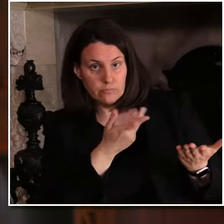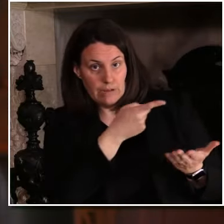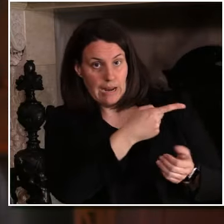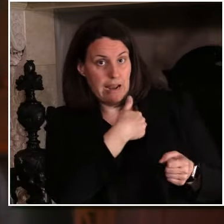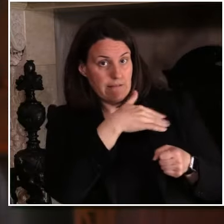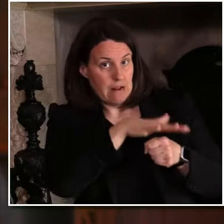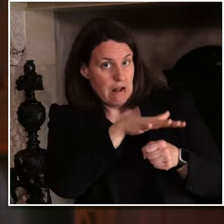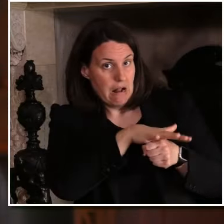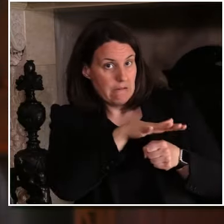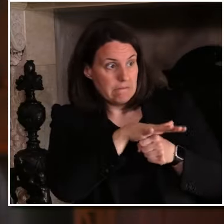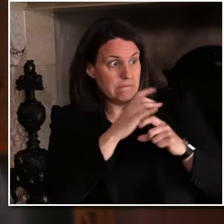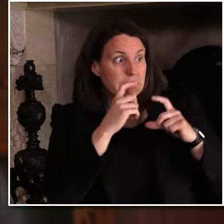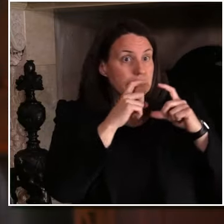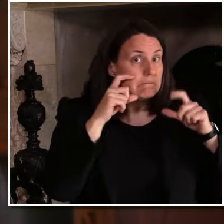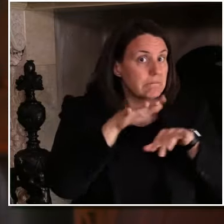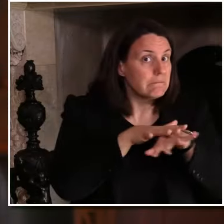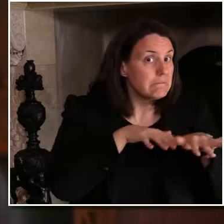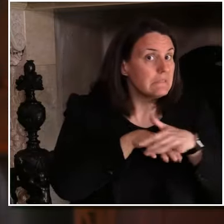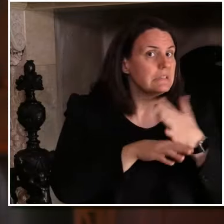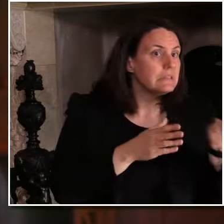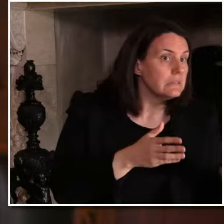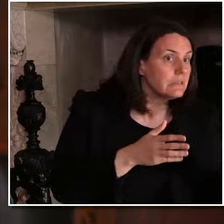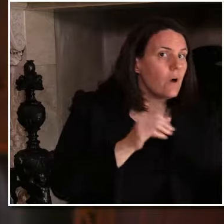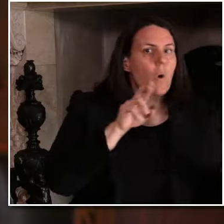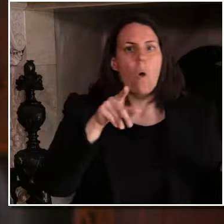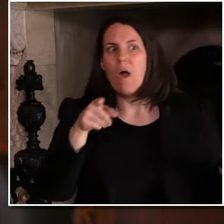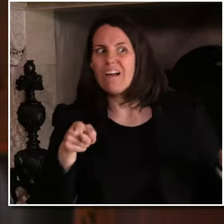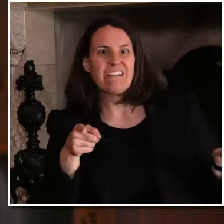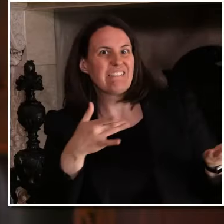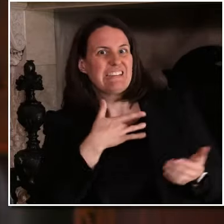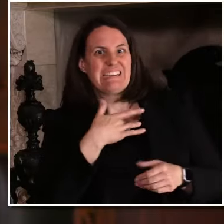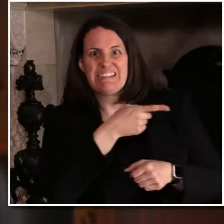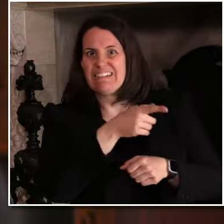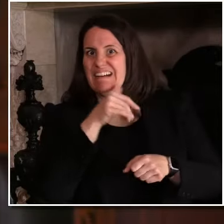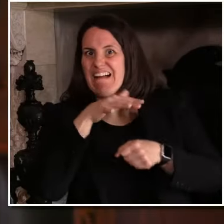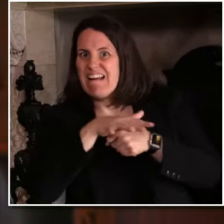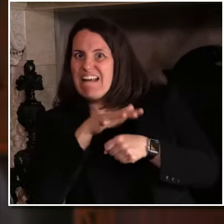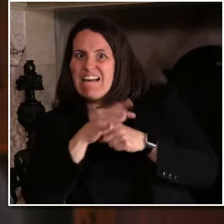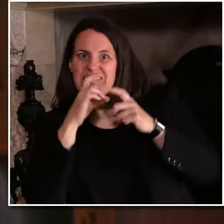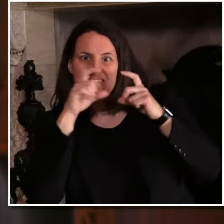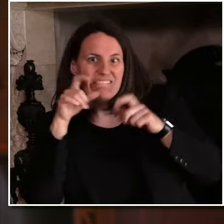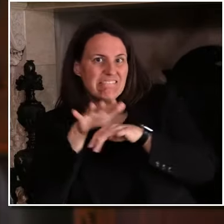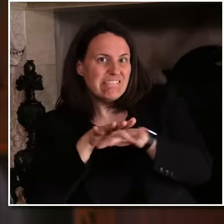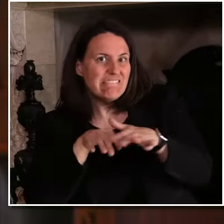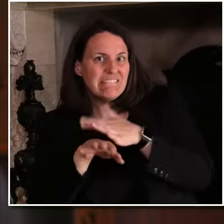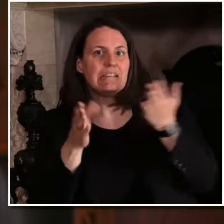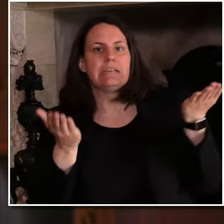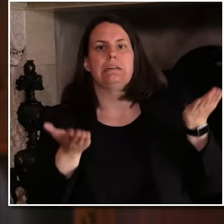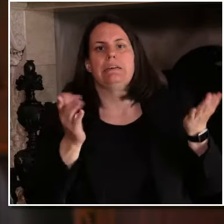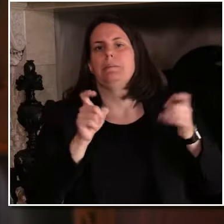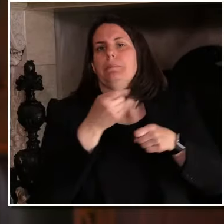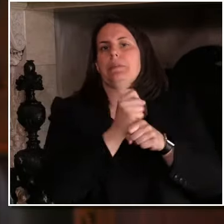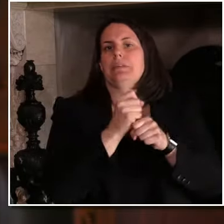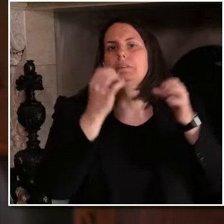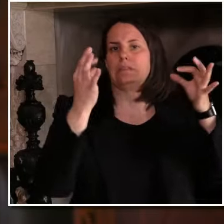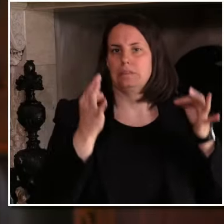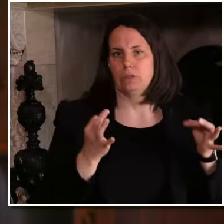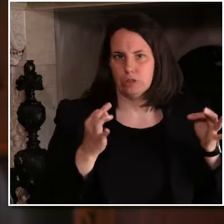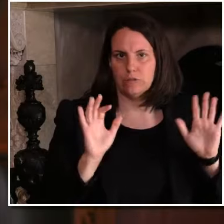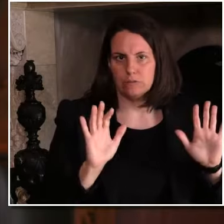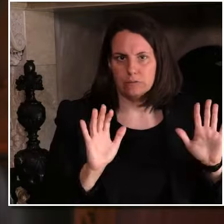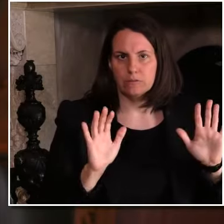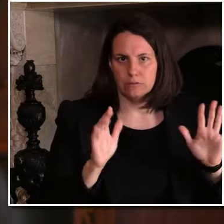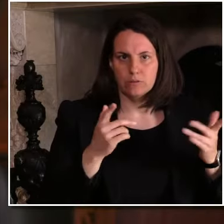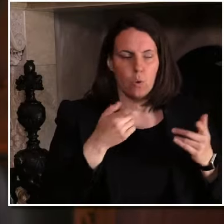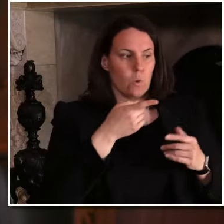as they think about starting electives up again, and it is a focus for us to try to bring into the